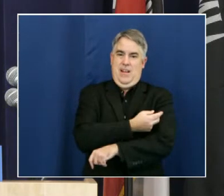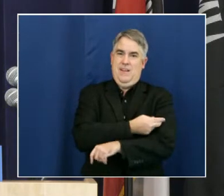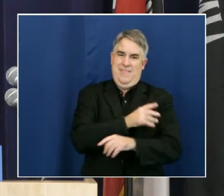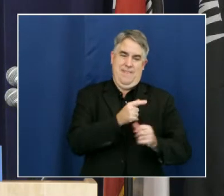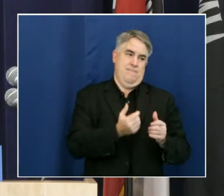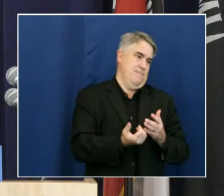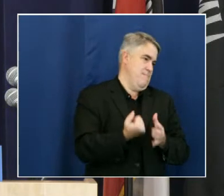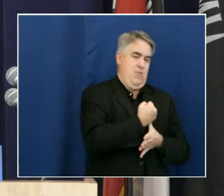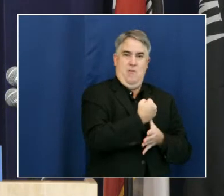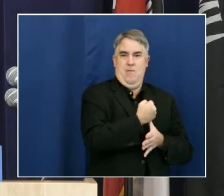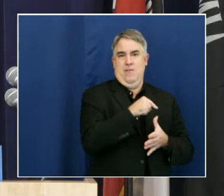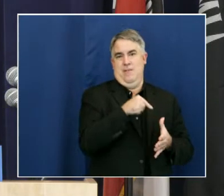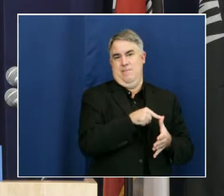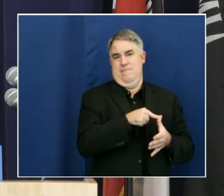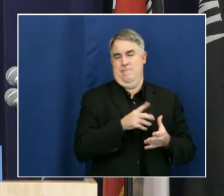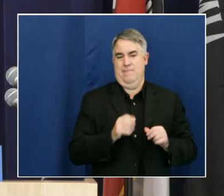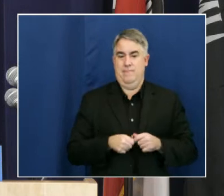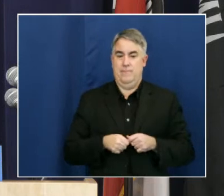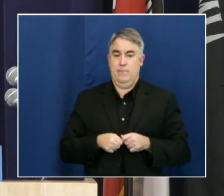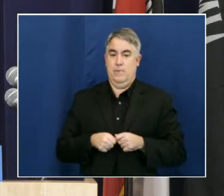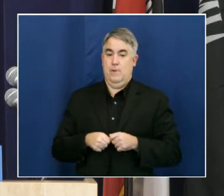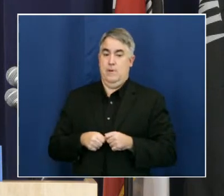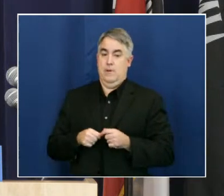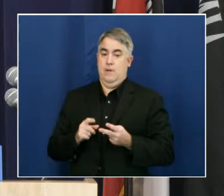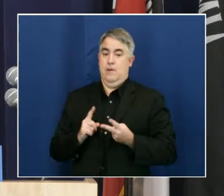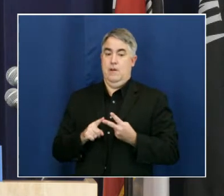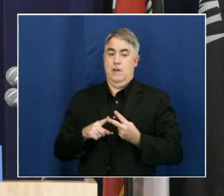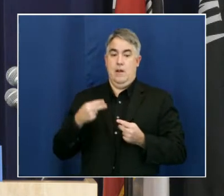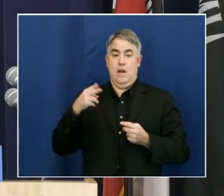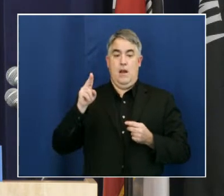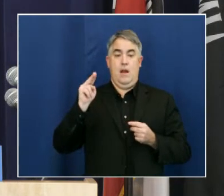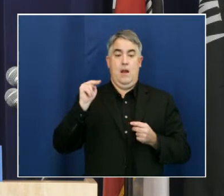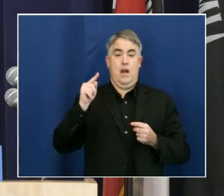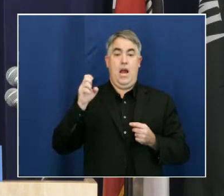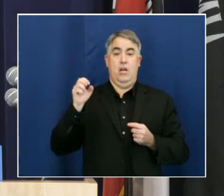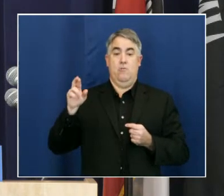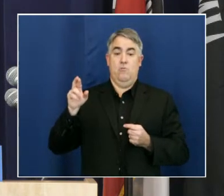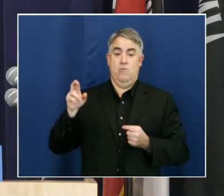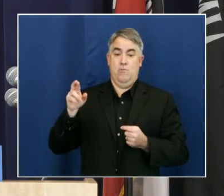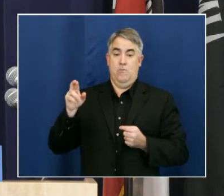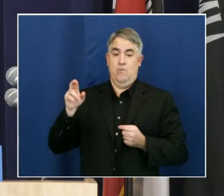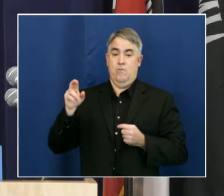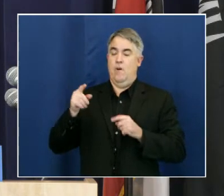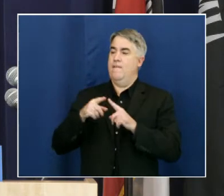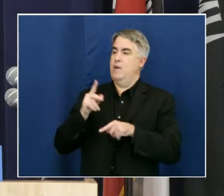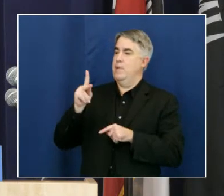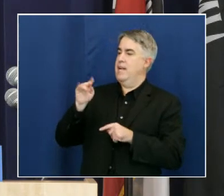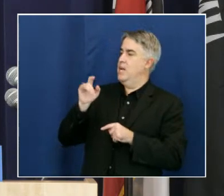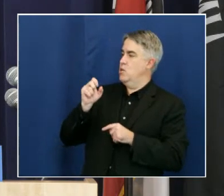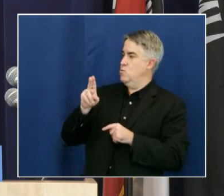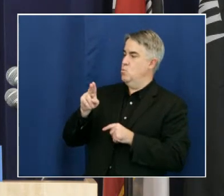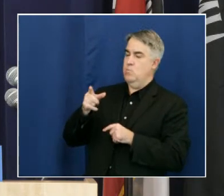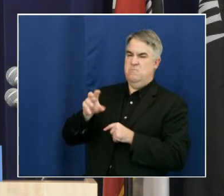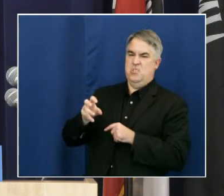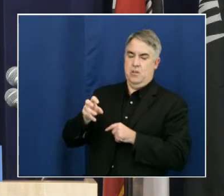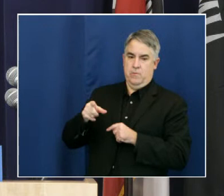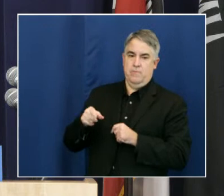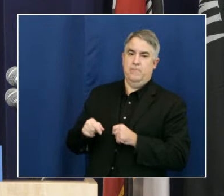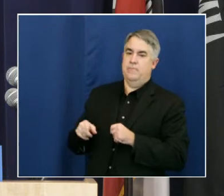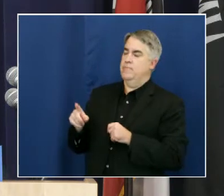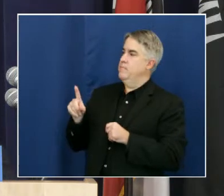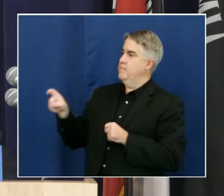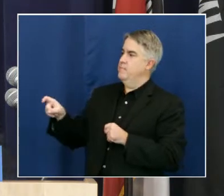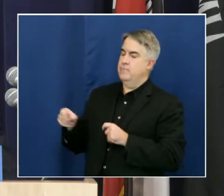This next question is from Hunter Sowards, also with KUSI. Hi there. I promise we do have other media outlets on